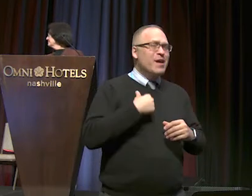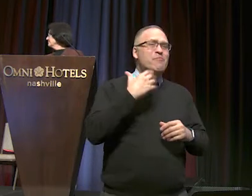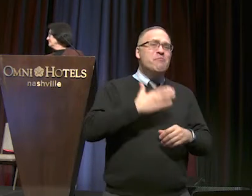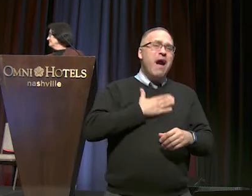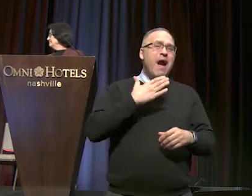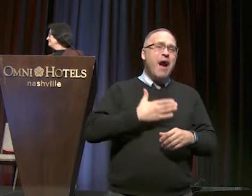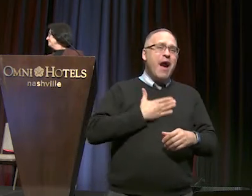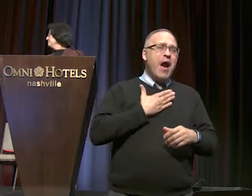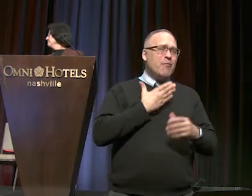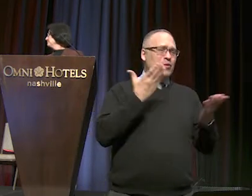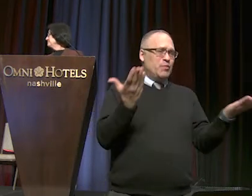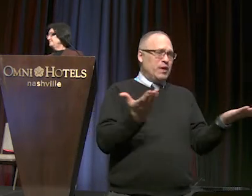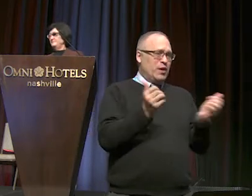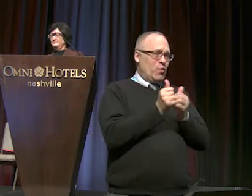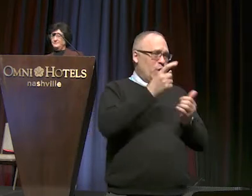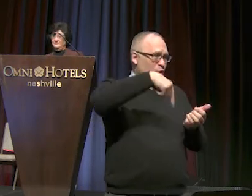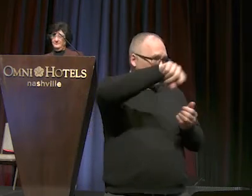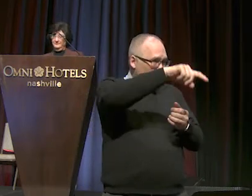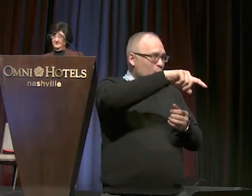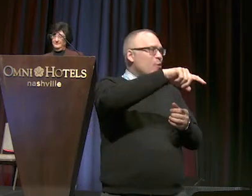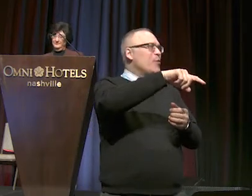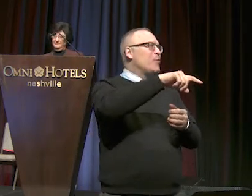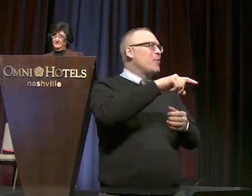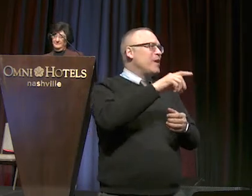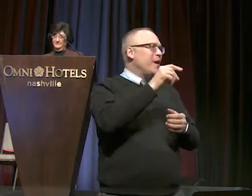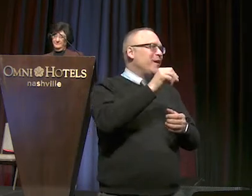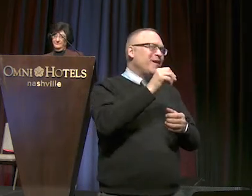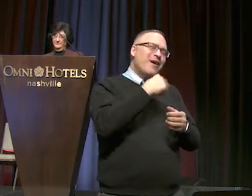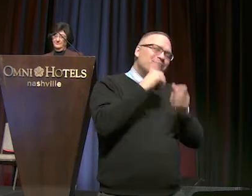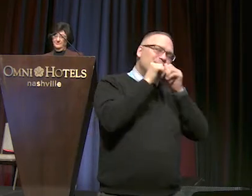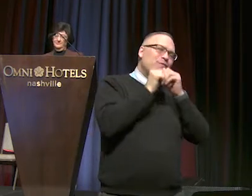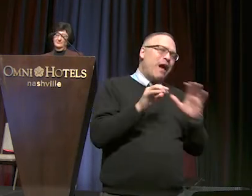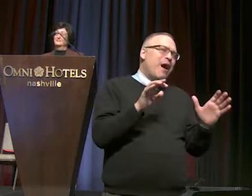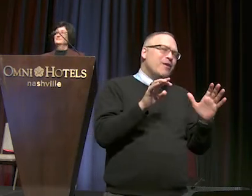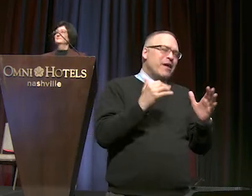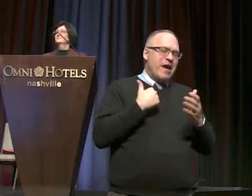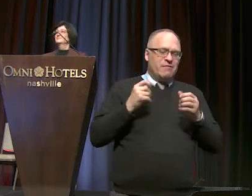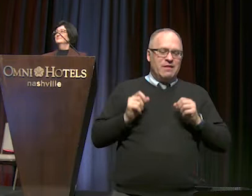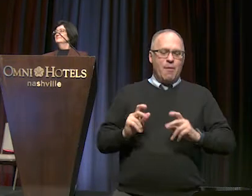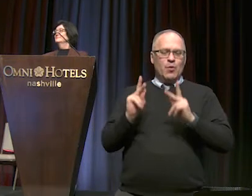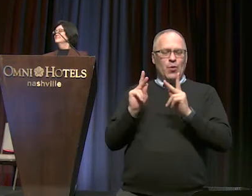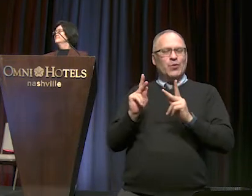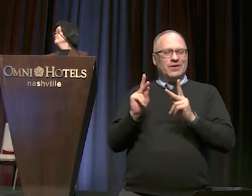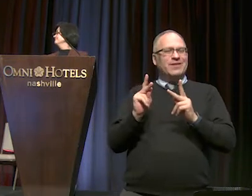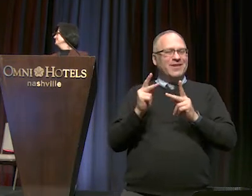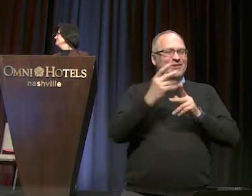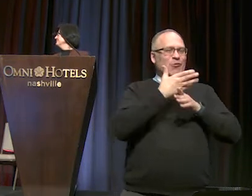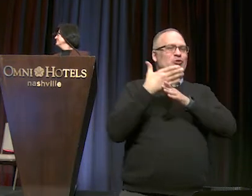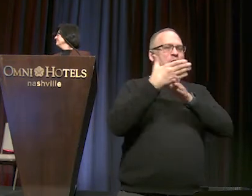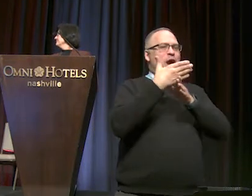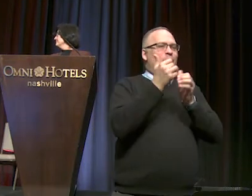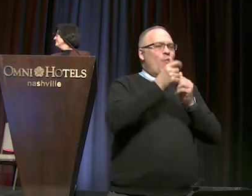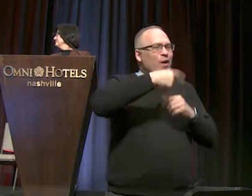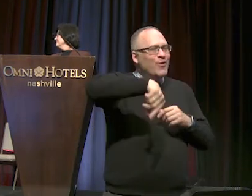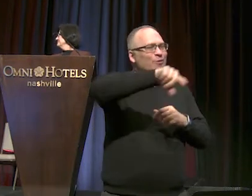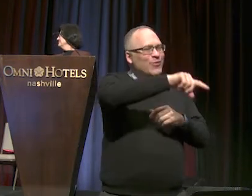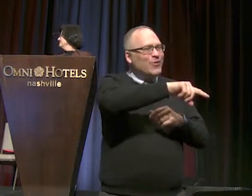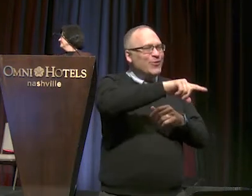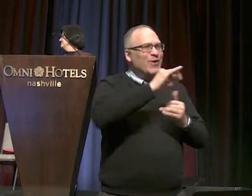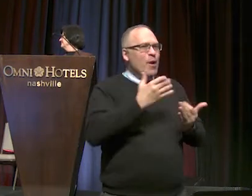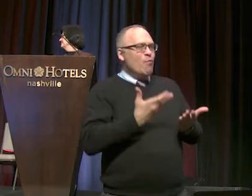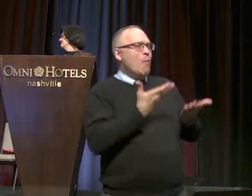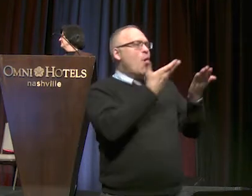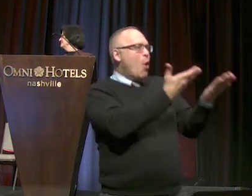to be with you and quite blessed to have this opportunity to share with you a proposal that is coming to the